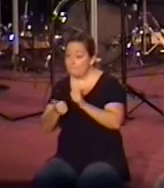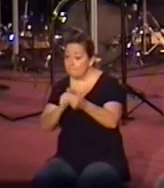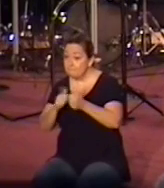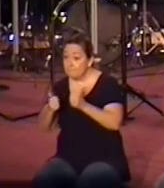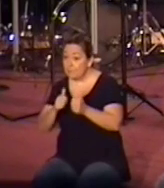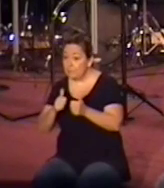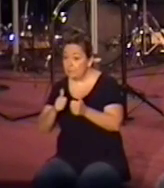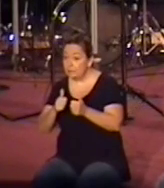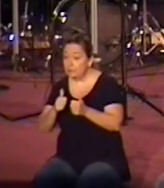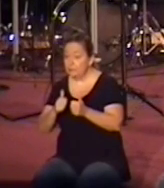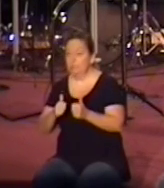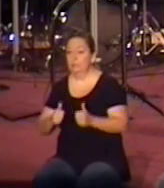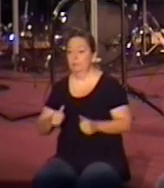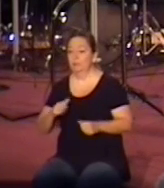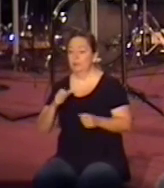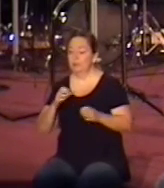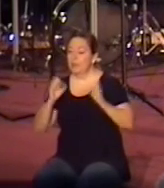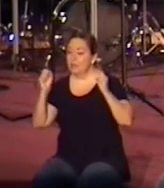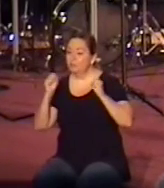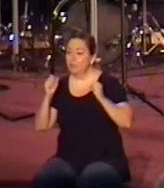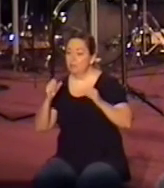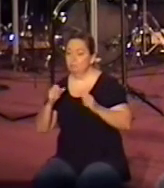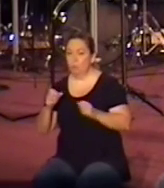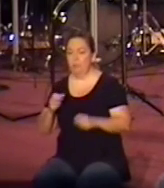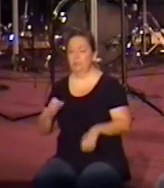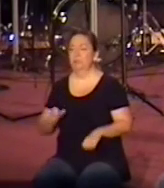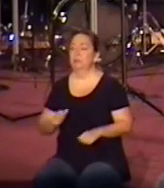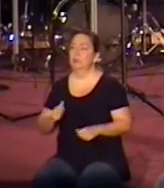exercise self-control in all things.